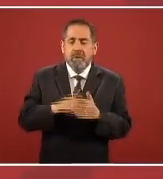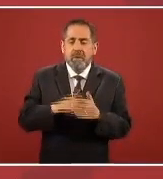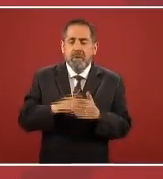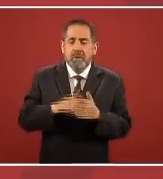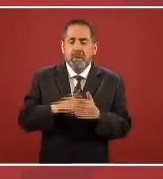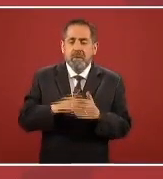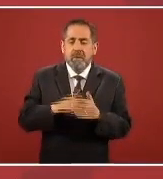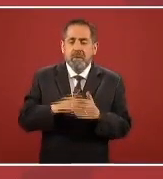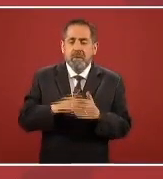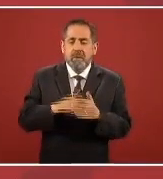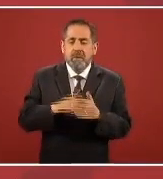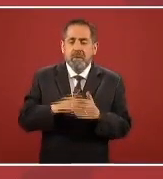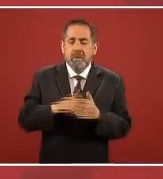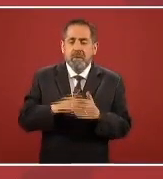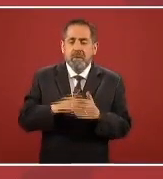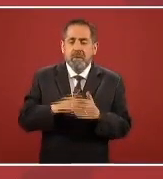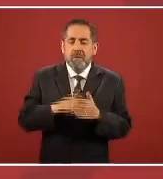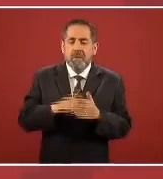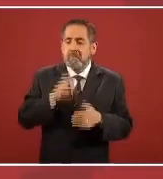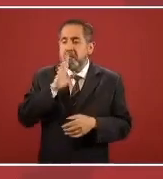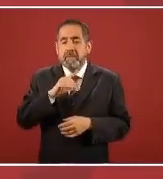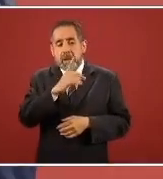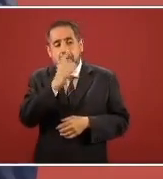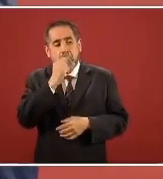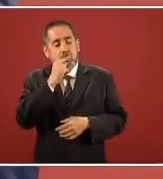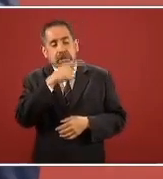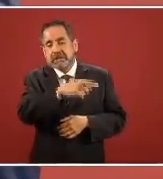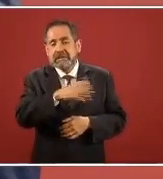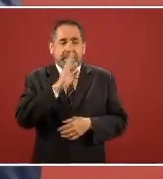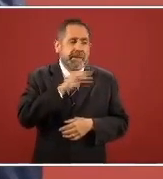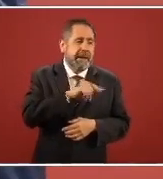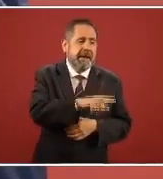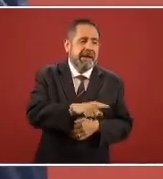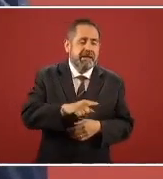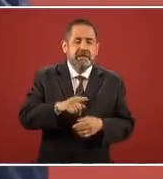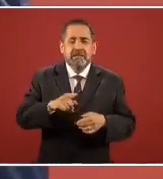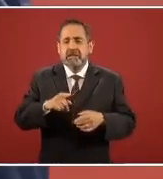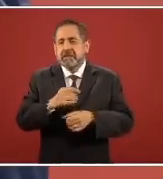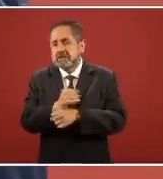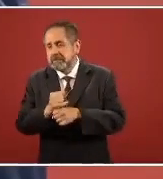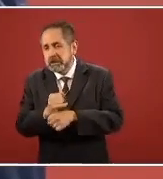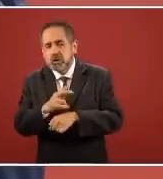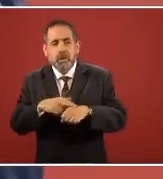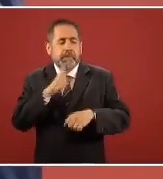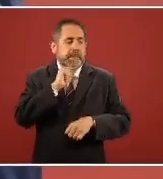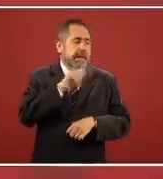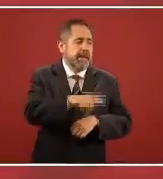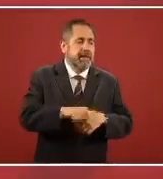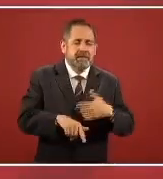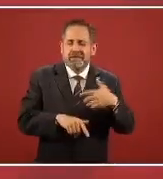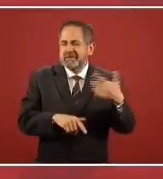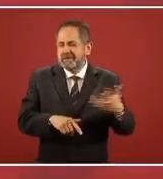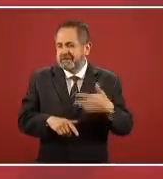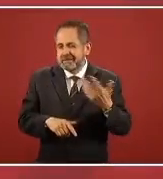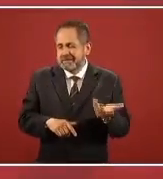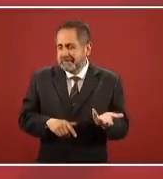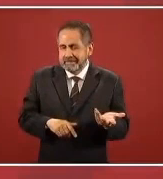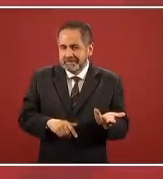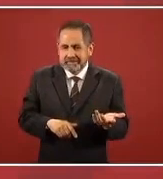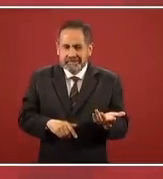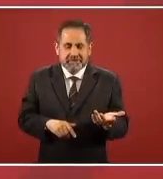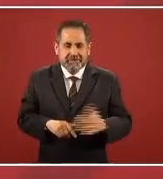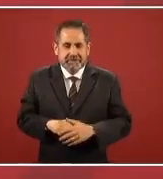They said that it was the agents of transit. Los inspectores. The inspectors. El